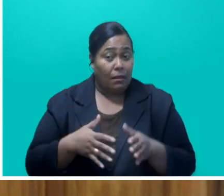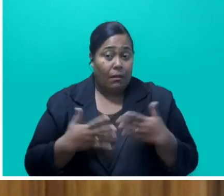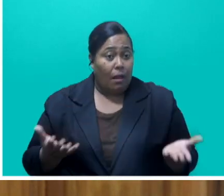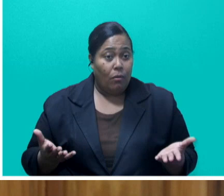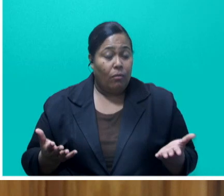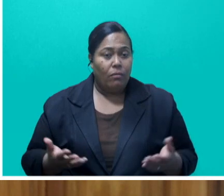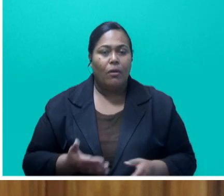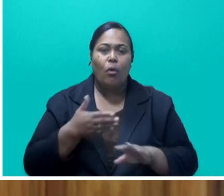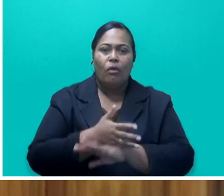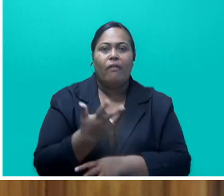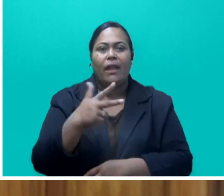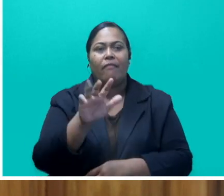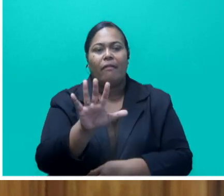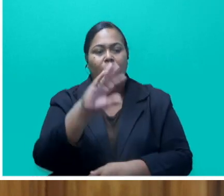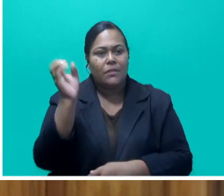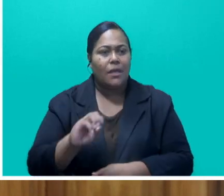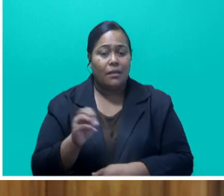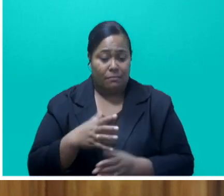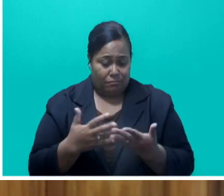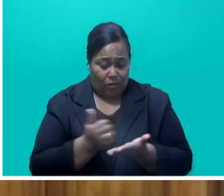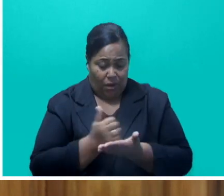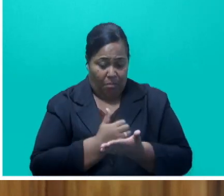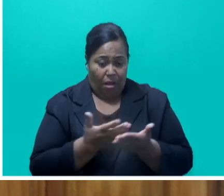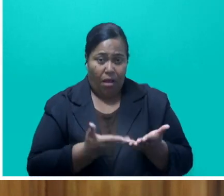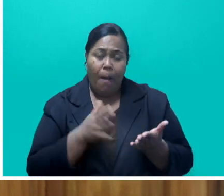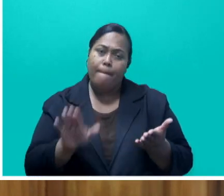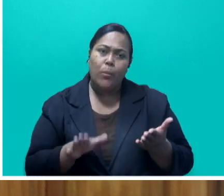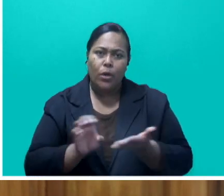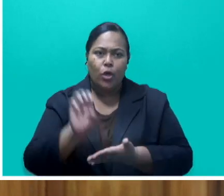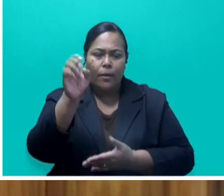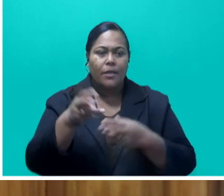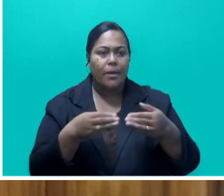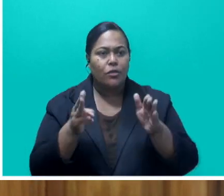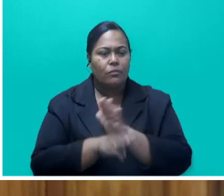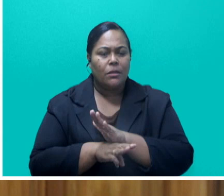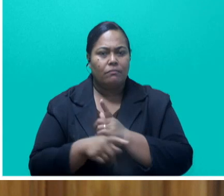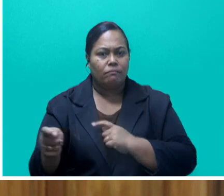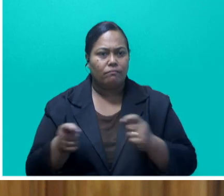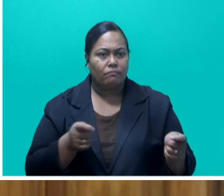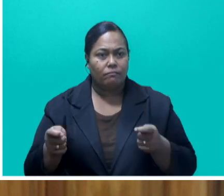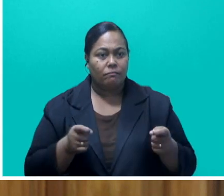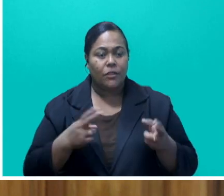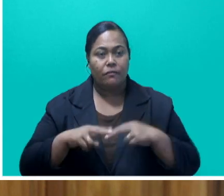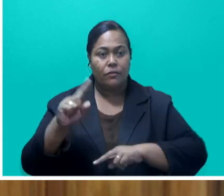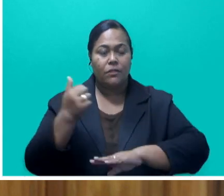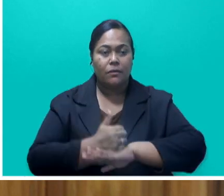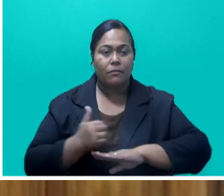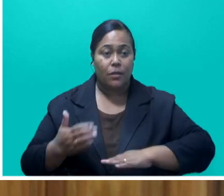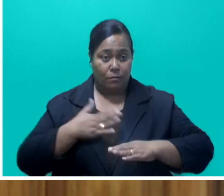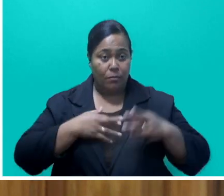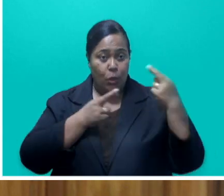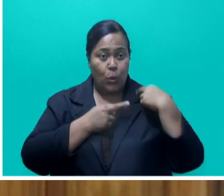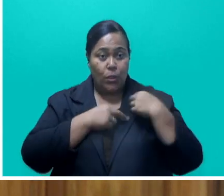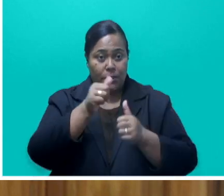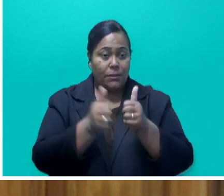more than 85%. These figures again reveal the poor economic management of the Fiji First government. Mr. Speaker, sir, my role as Assistant Minister, I